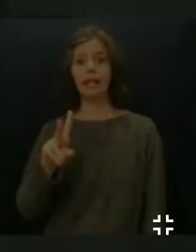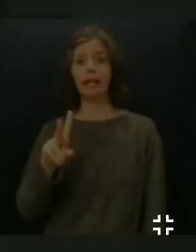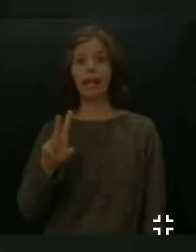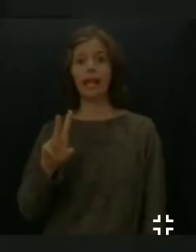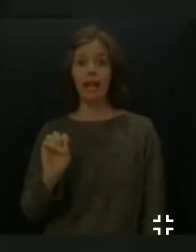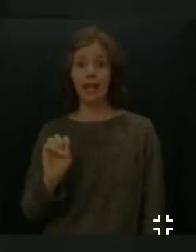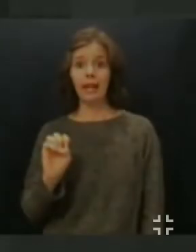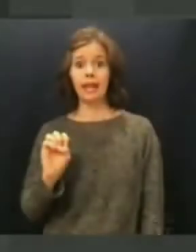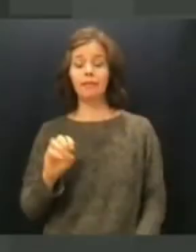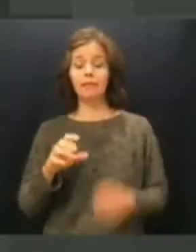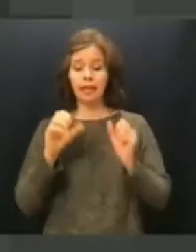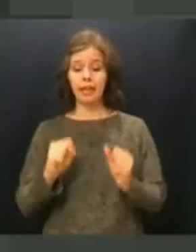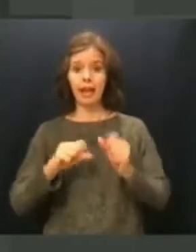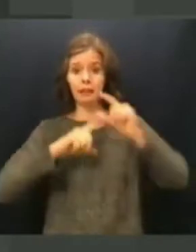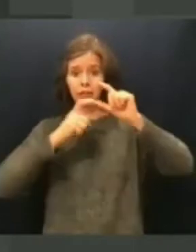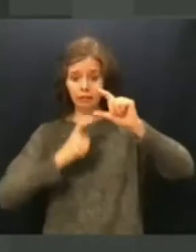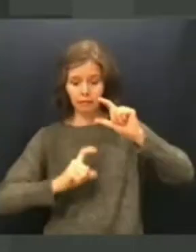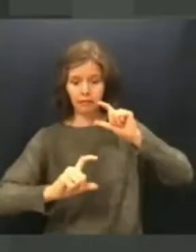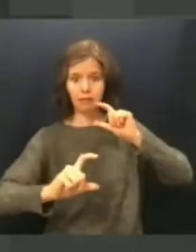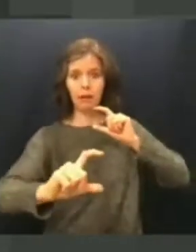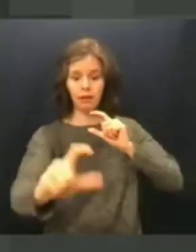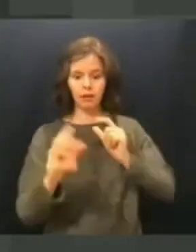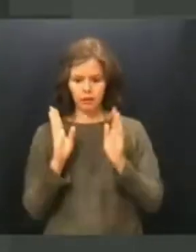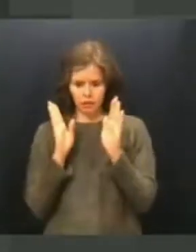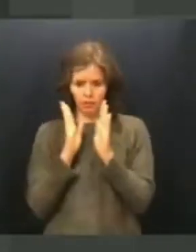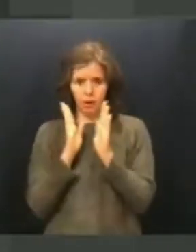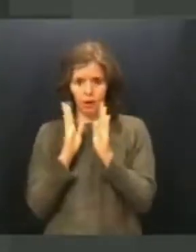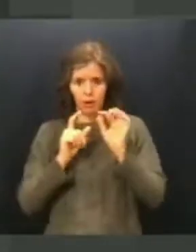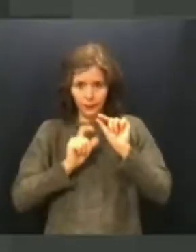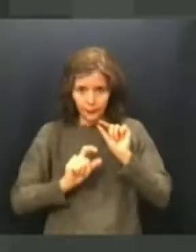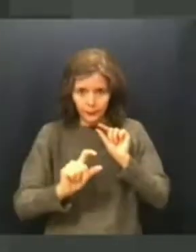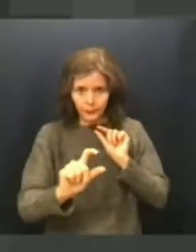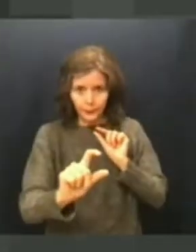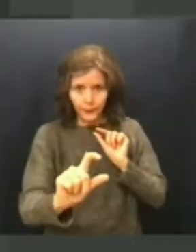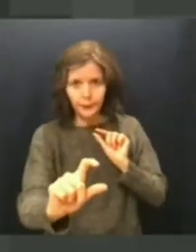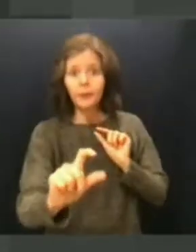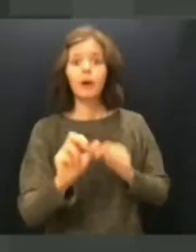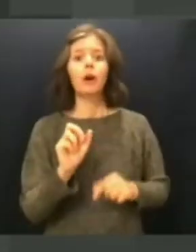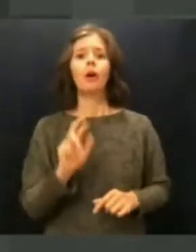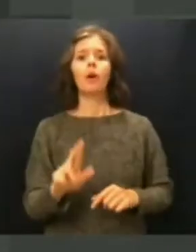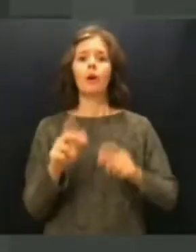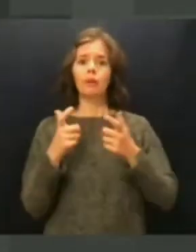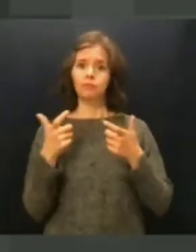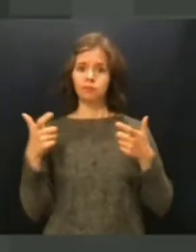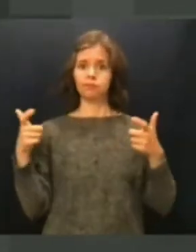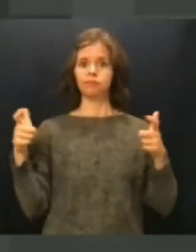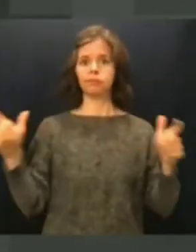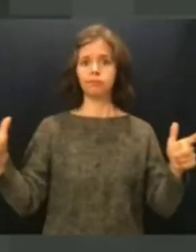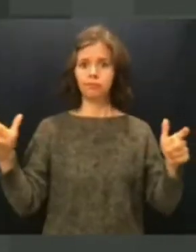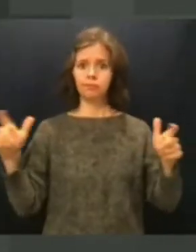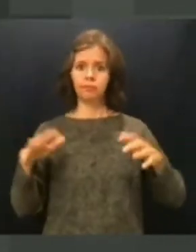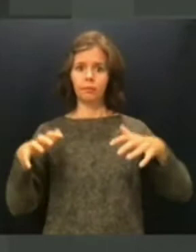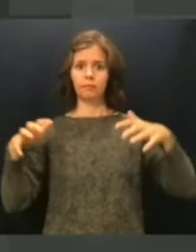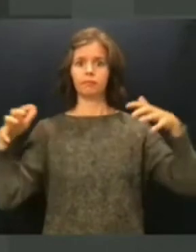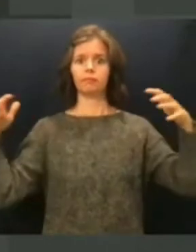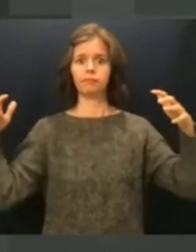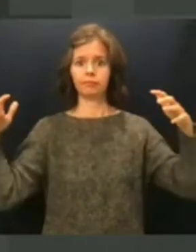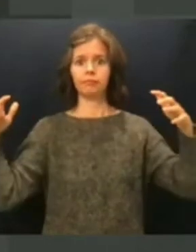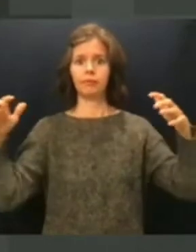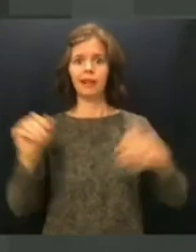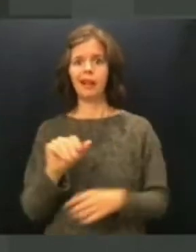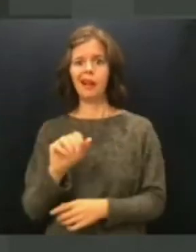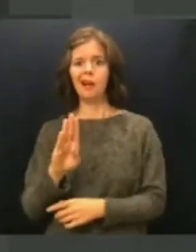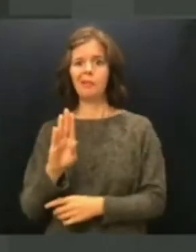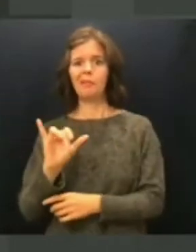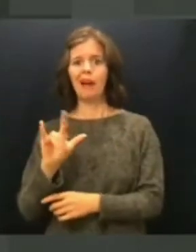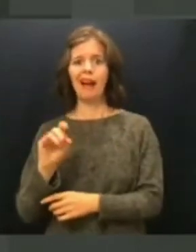see. Like a huge cavern, and that creates completely different atmospheres, but it's still the same biome. So we're really going